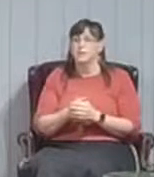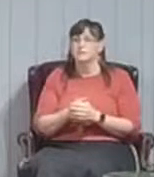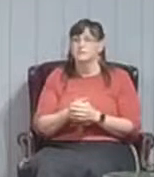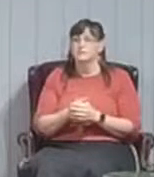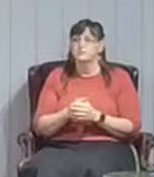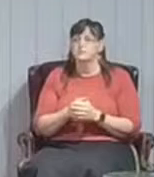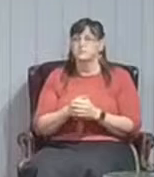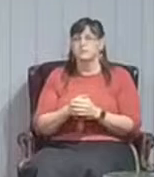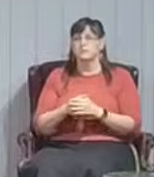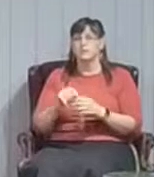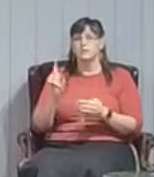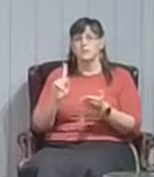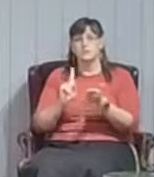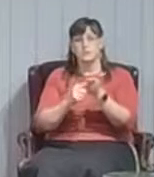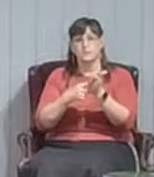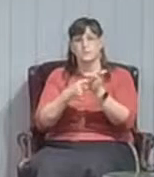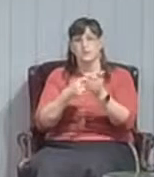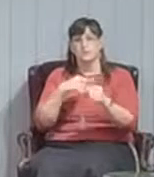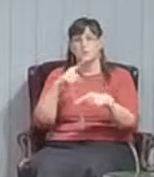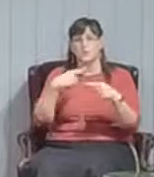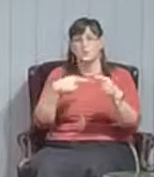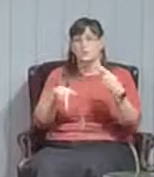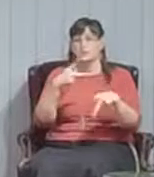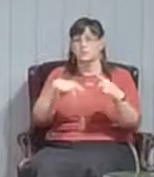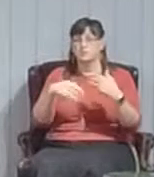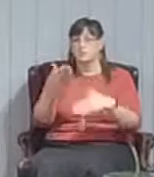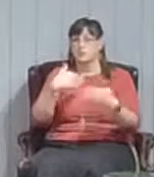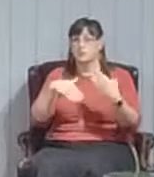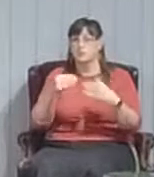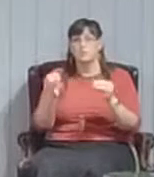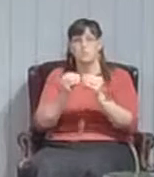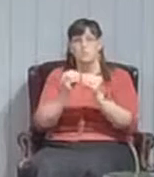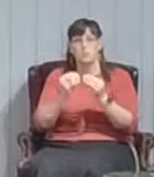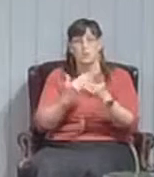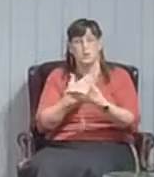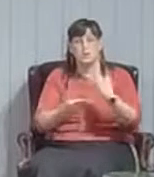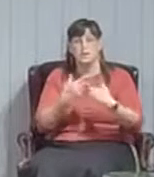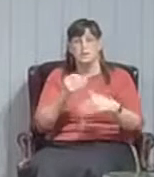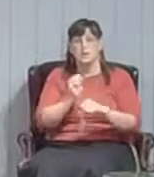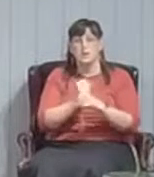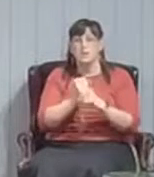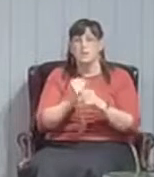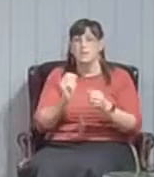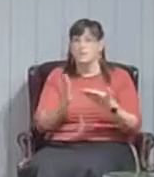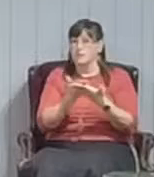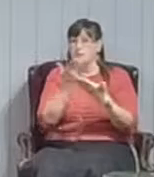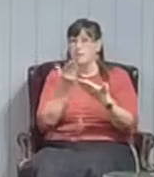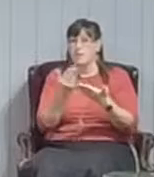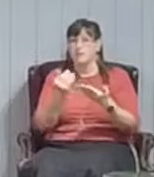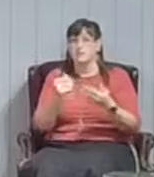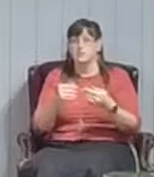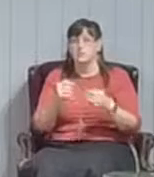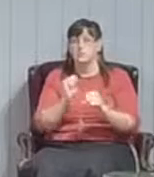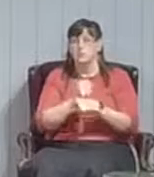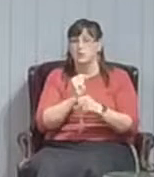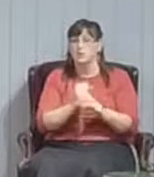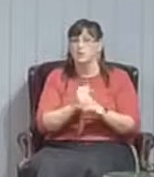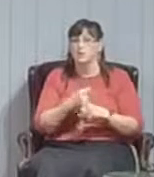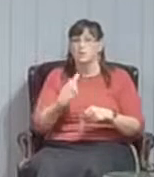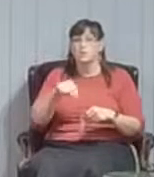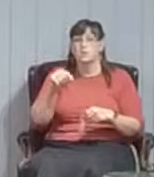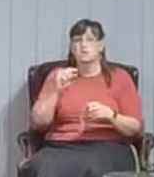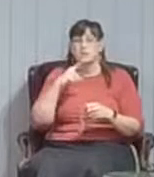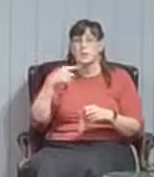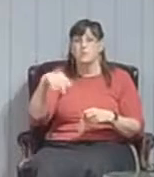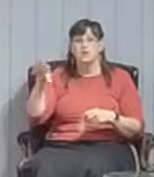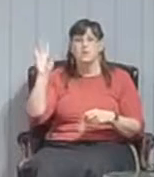And then sometimes when those people come, those more hands make light work. And that's wonderful. So when you can say you've got, 96, that's